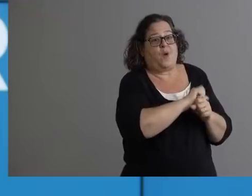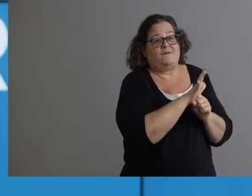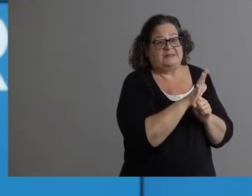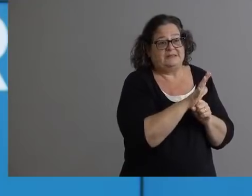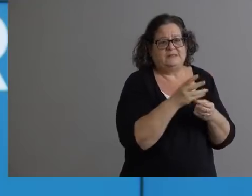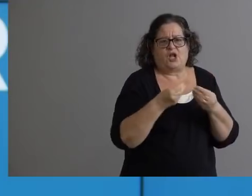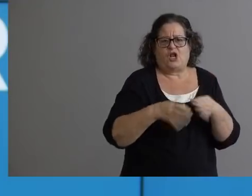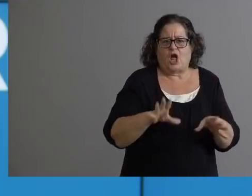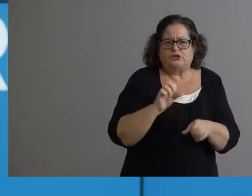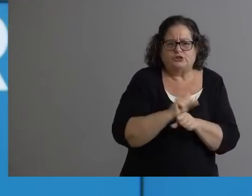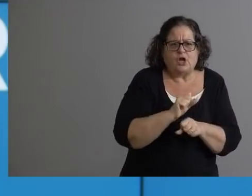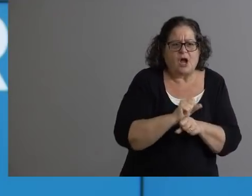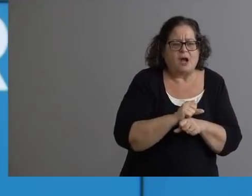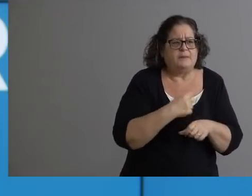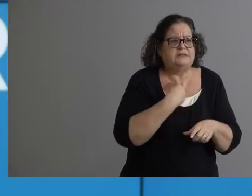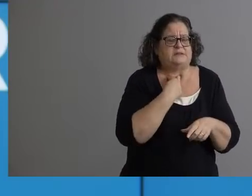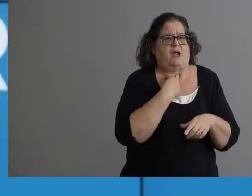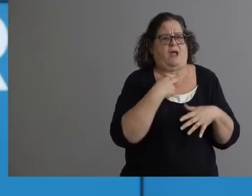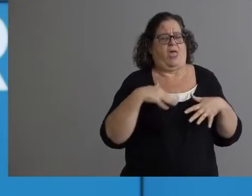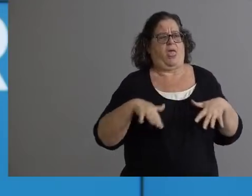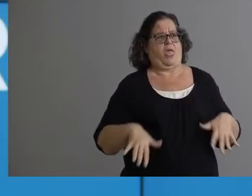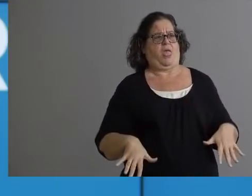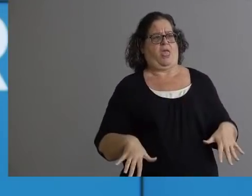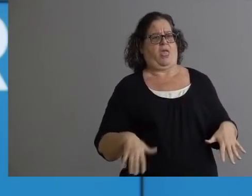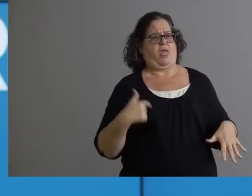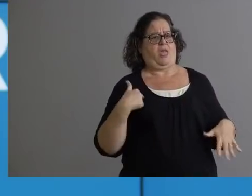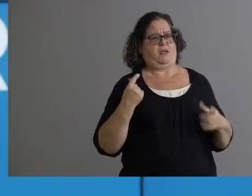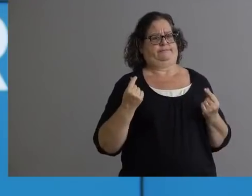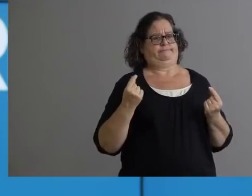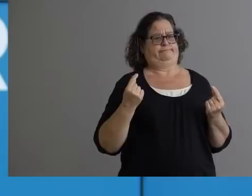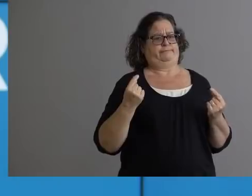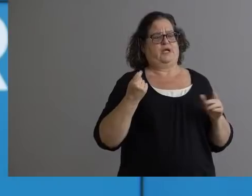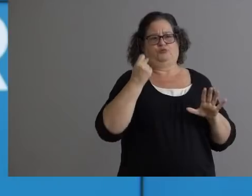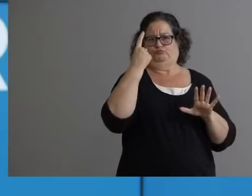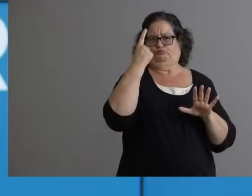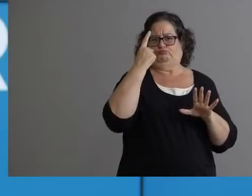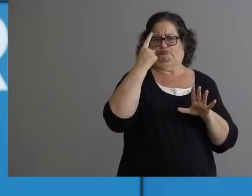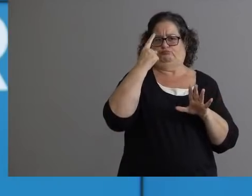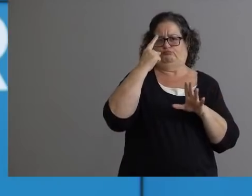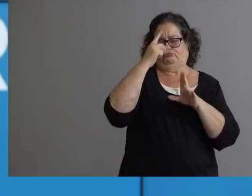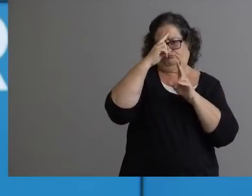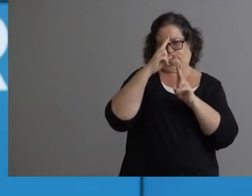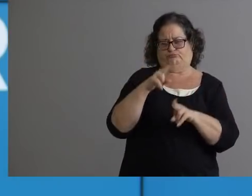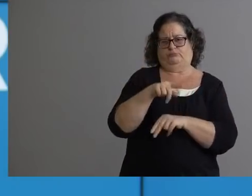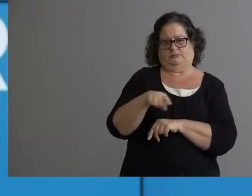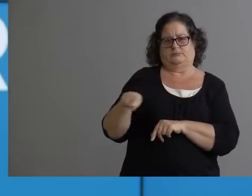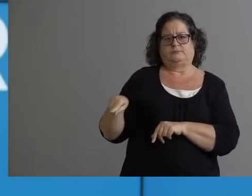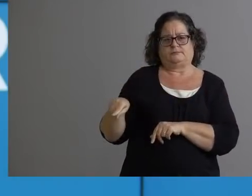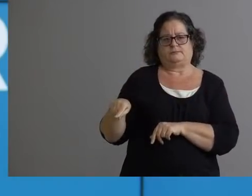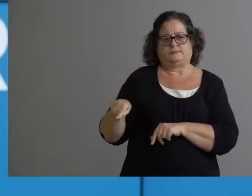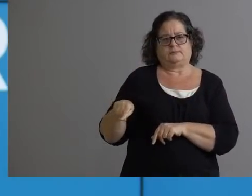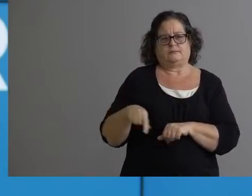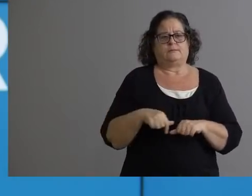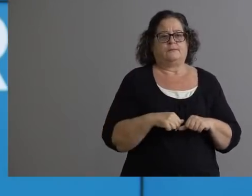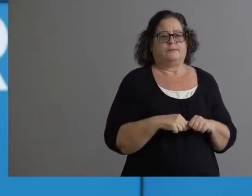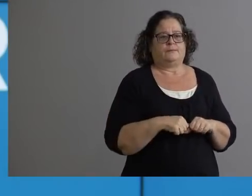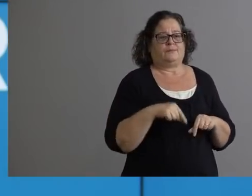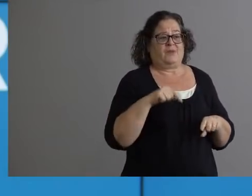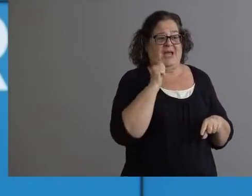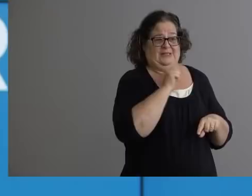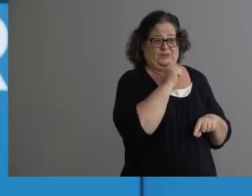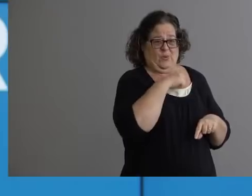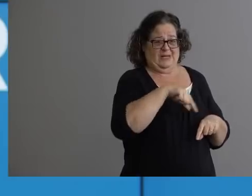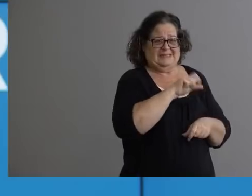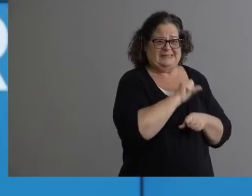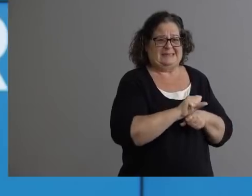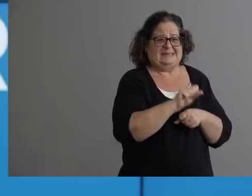In the state of Arizona, we've also worked very hard to shore up our Department of Economic Security. There have